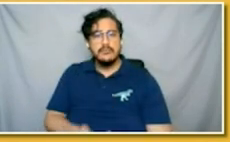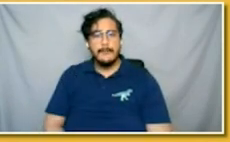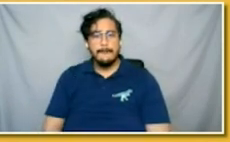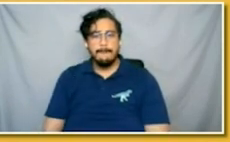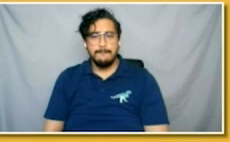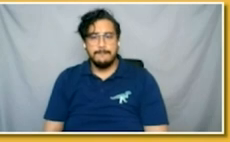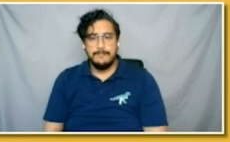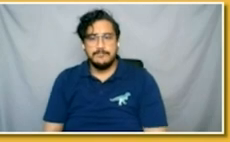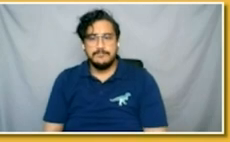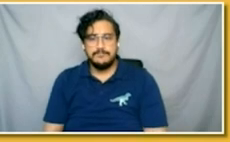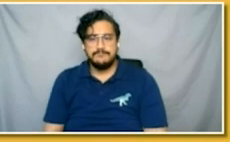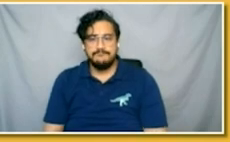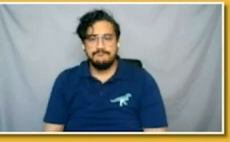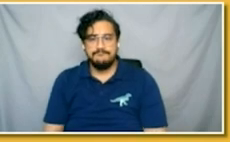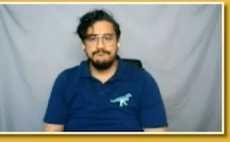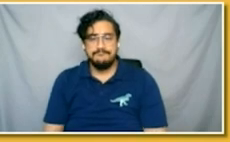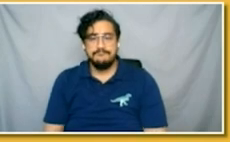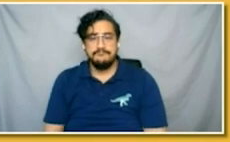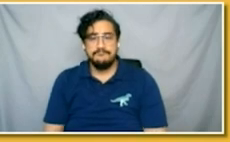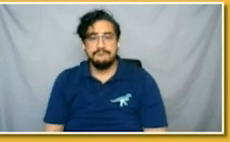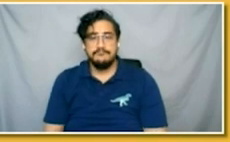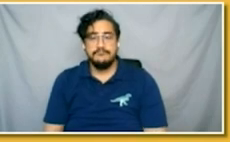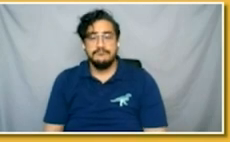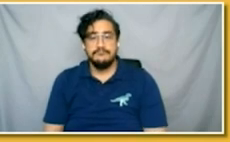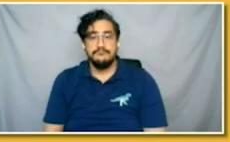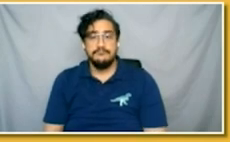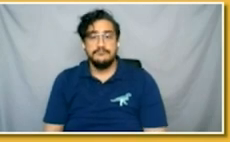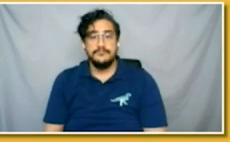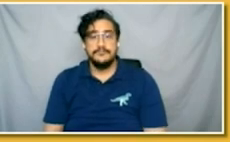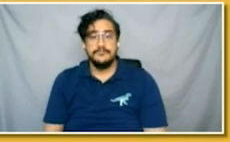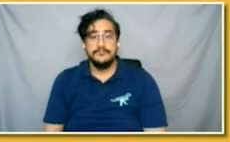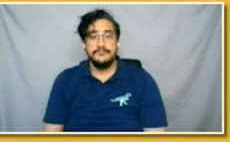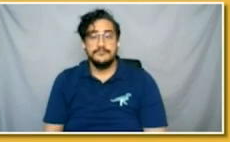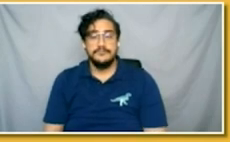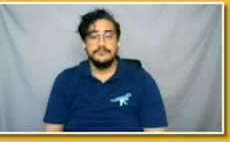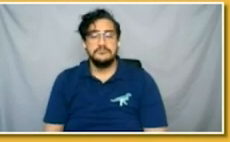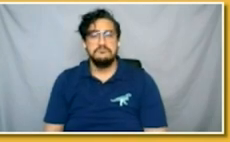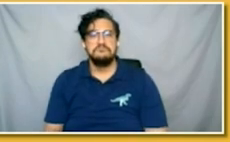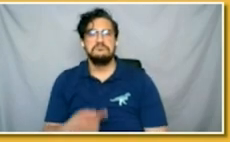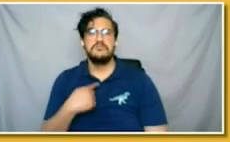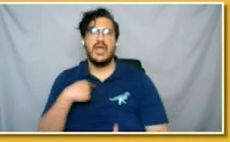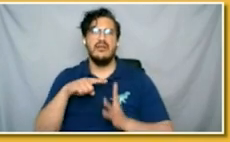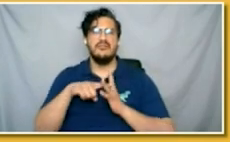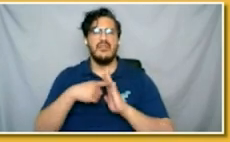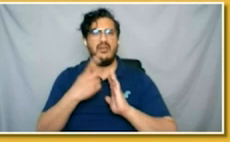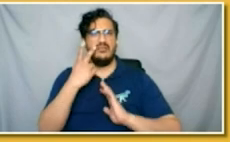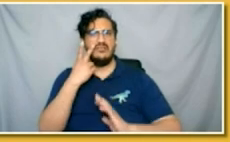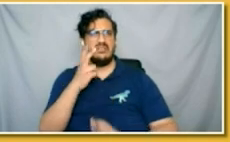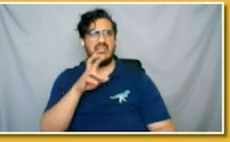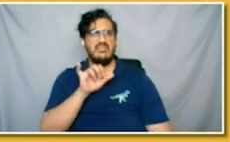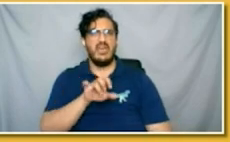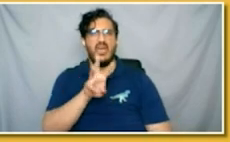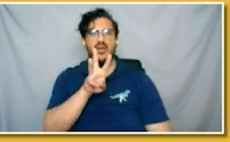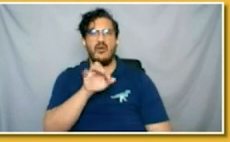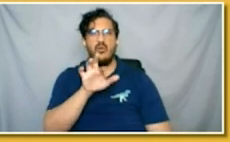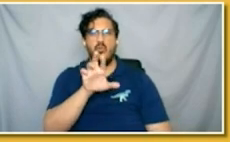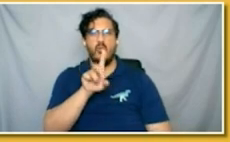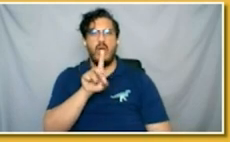Well, first, let me start with, you know, as I look at that wildcat strike, I also read, I have